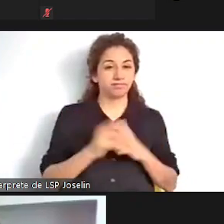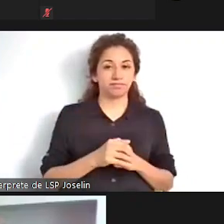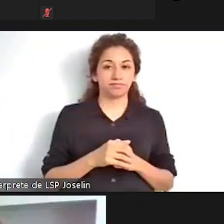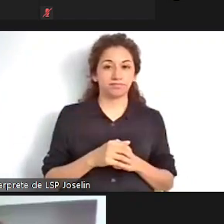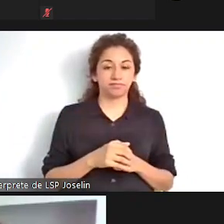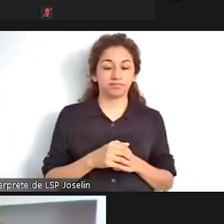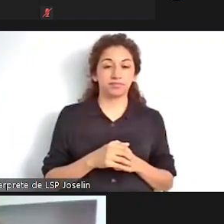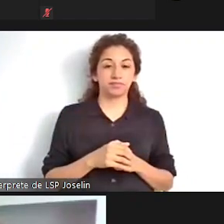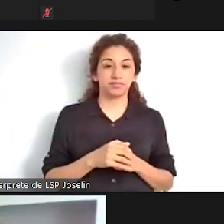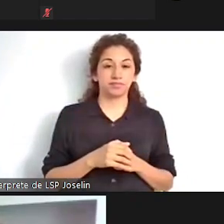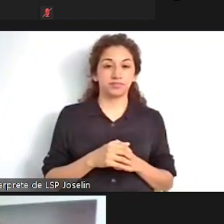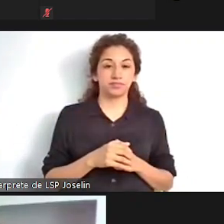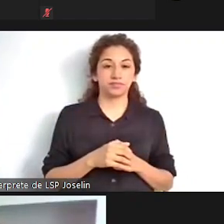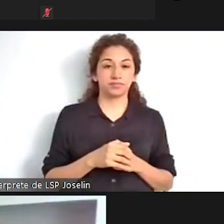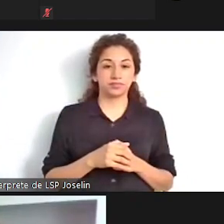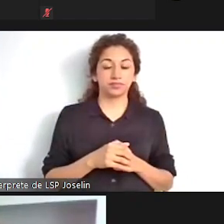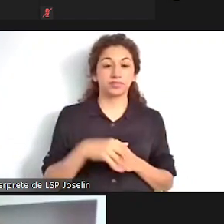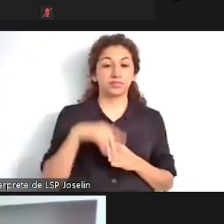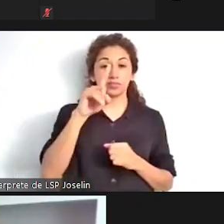oh